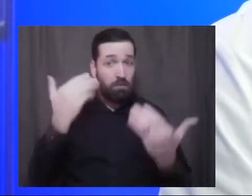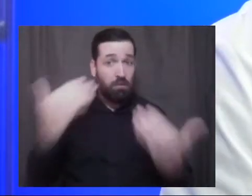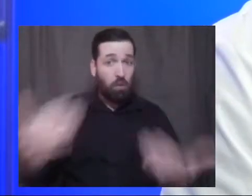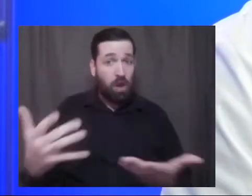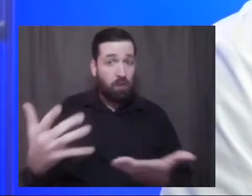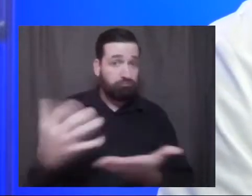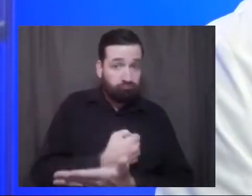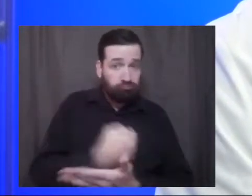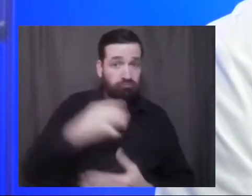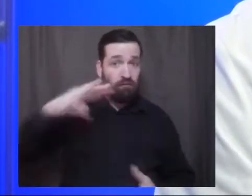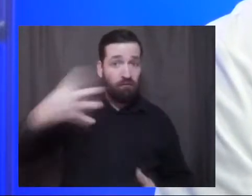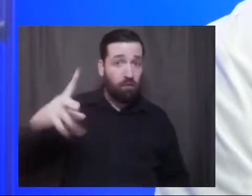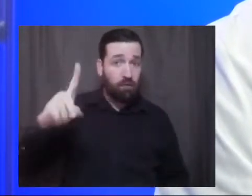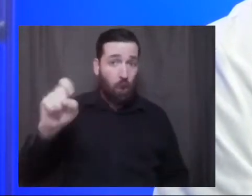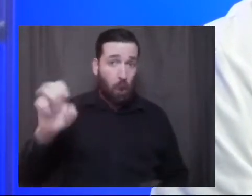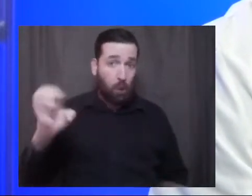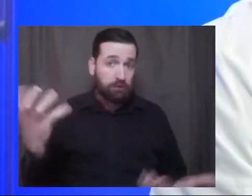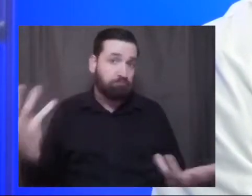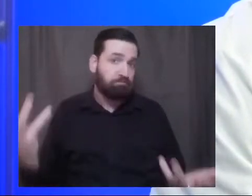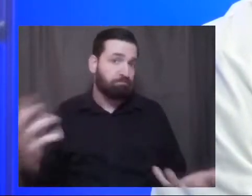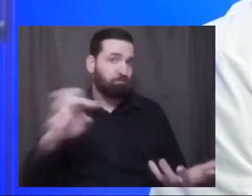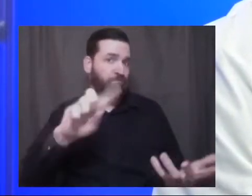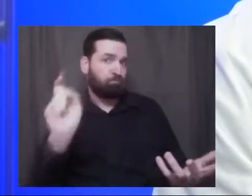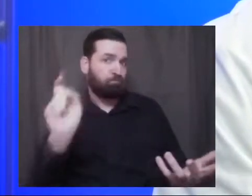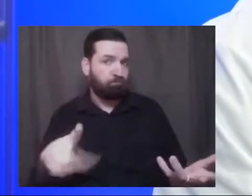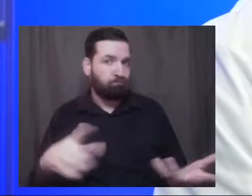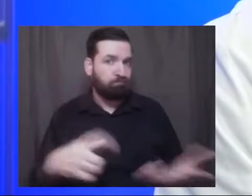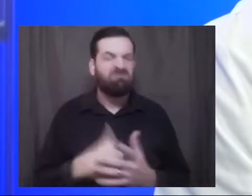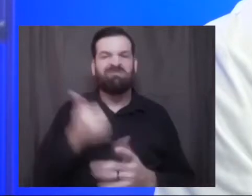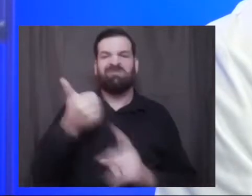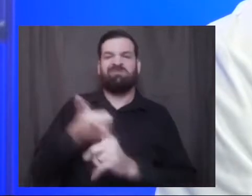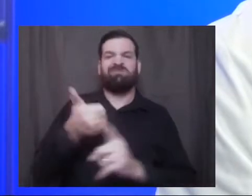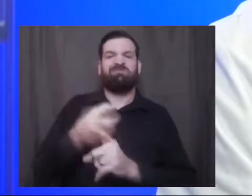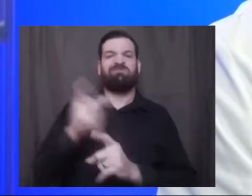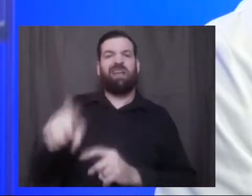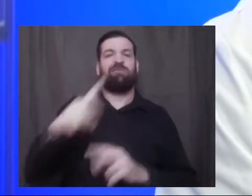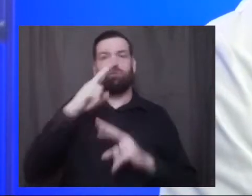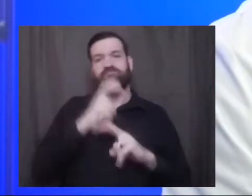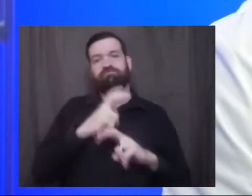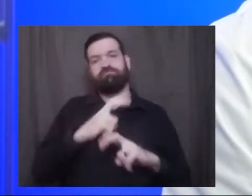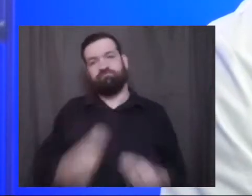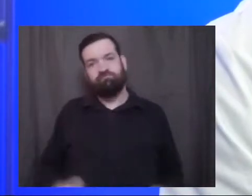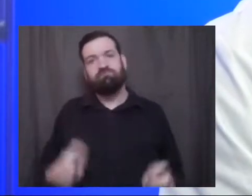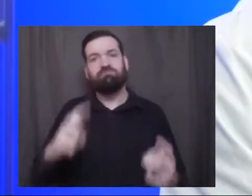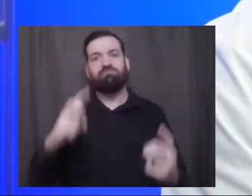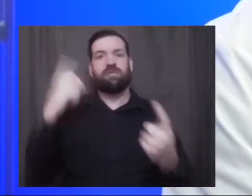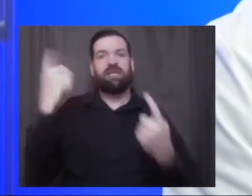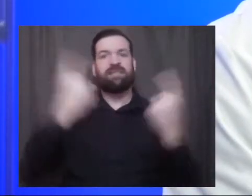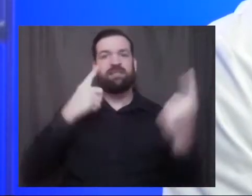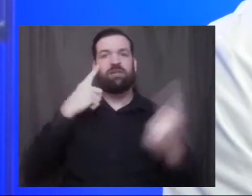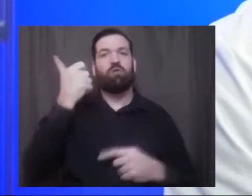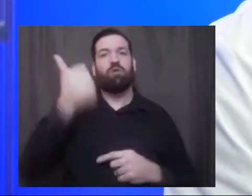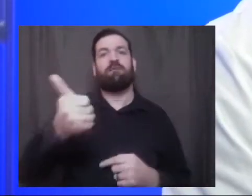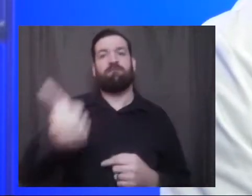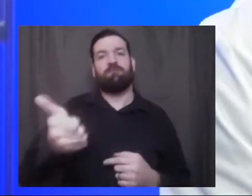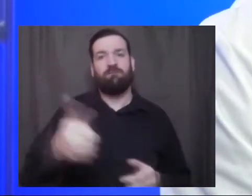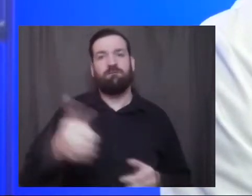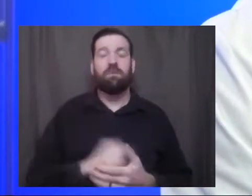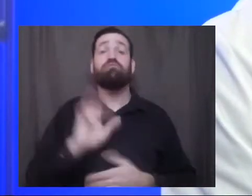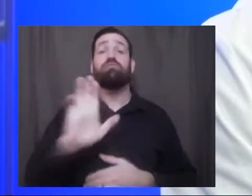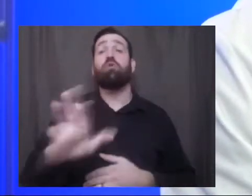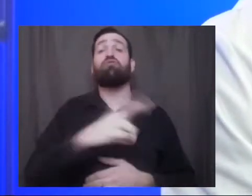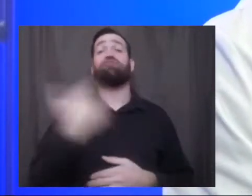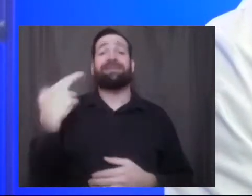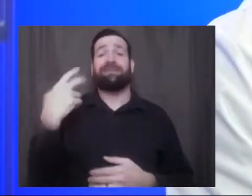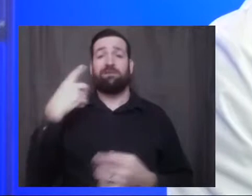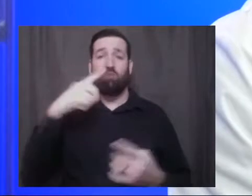4th dose or that booster dose? And I think that's one thing that you have to start to take into consideration yourself is what is your risk of disease?